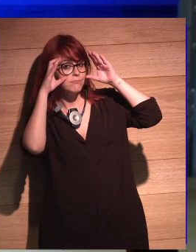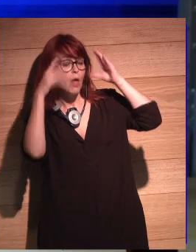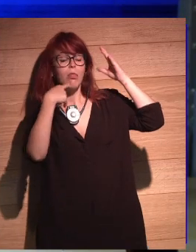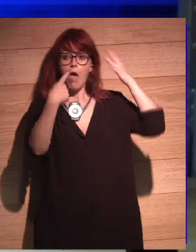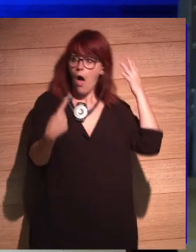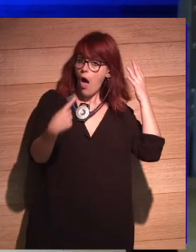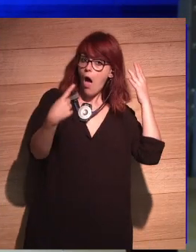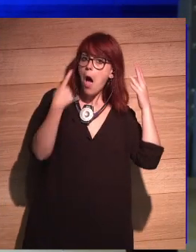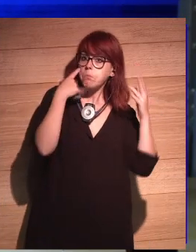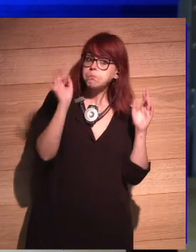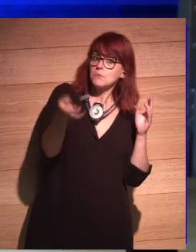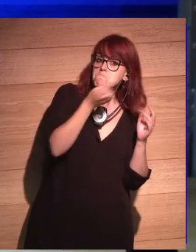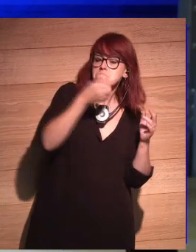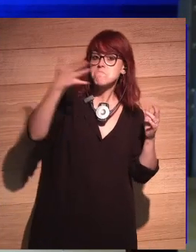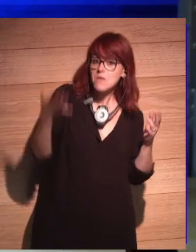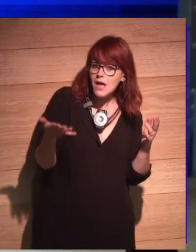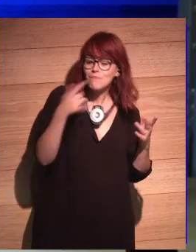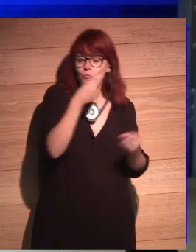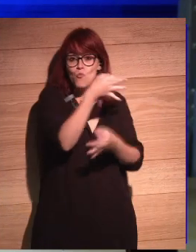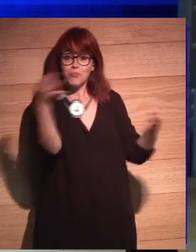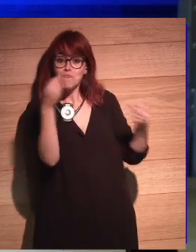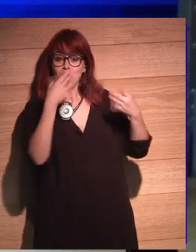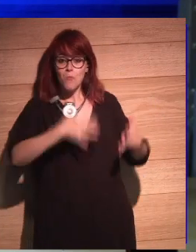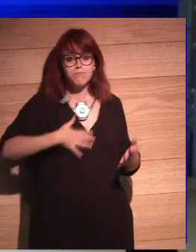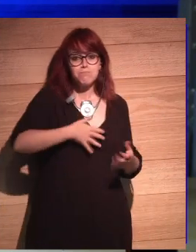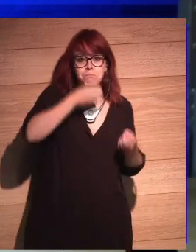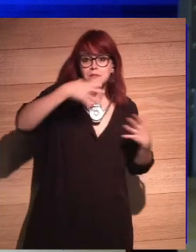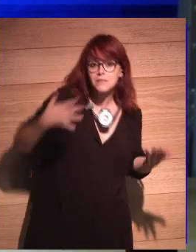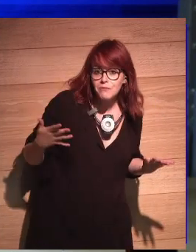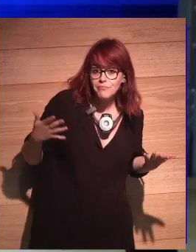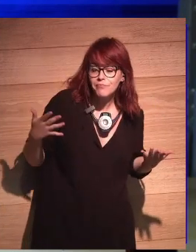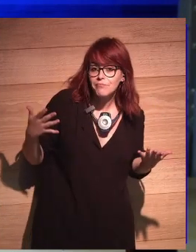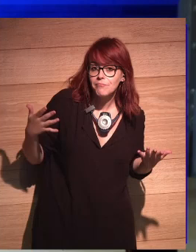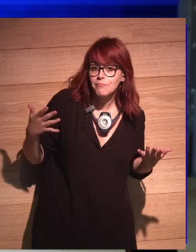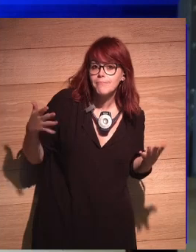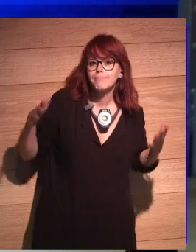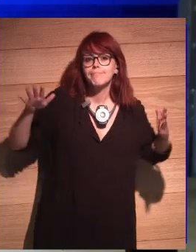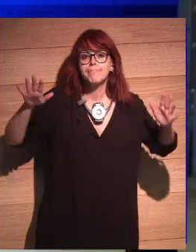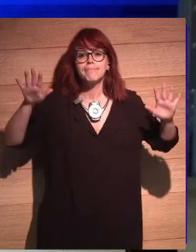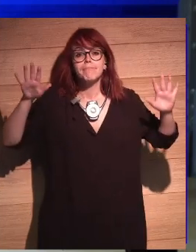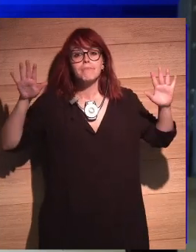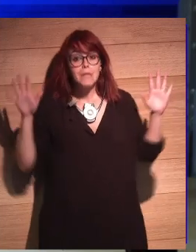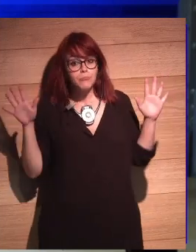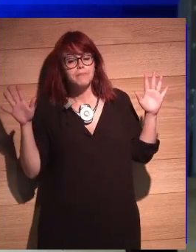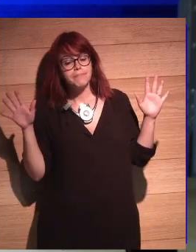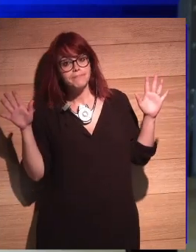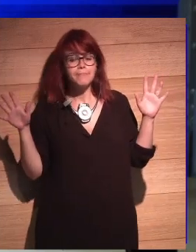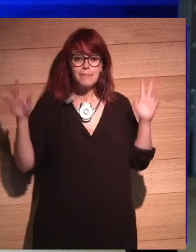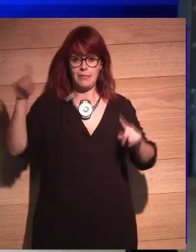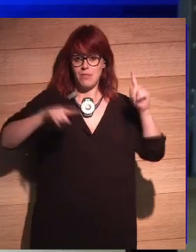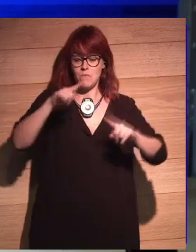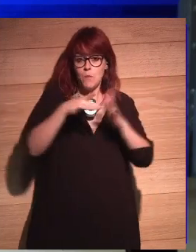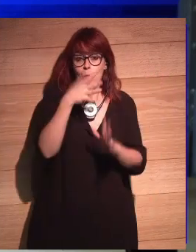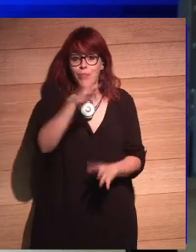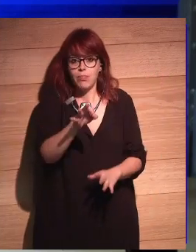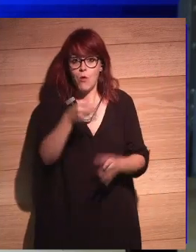looks great," but I can't experience that, And it gets really bad, people looking at each other, but actually not